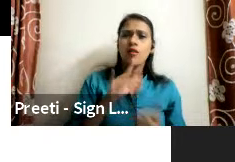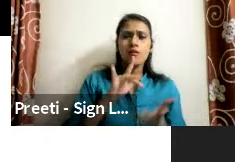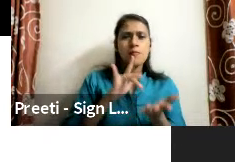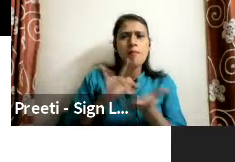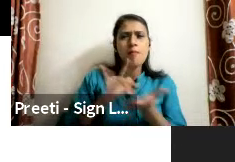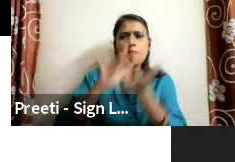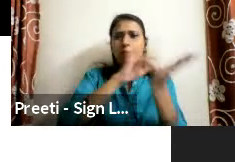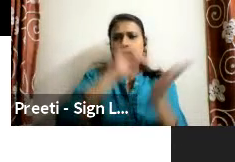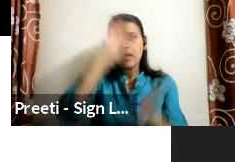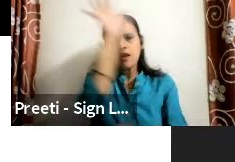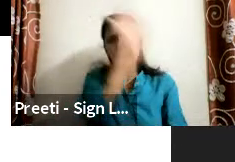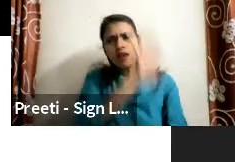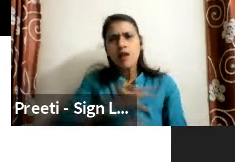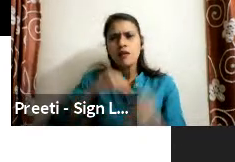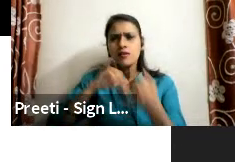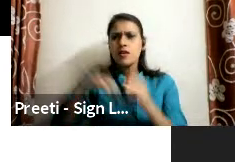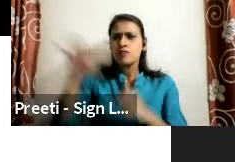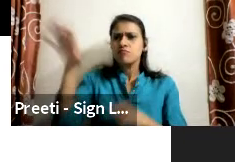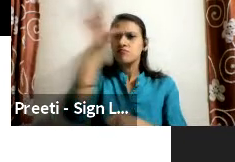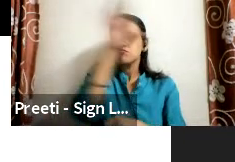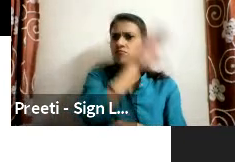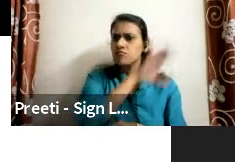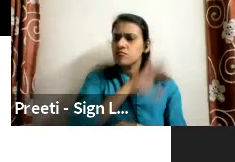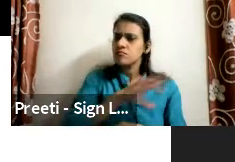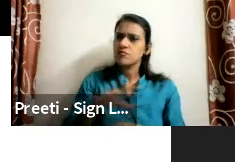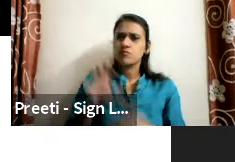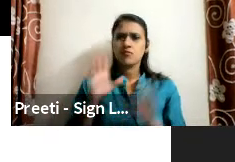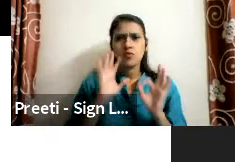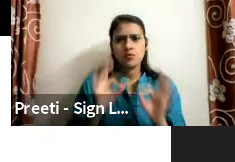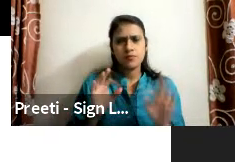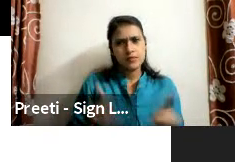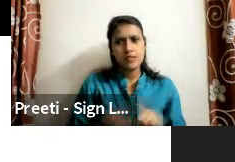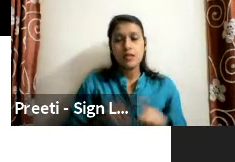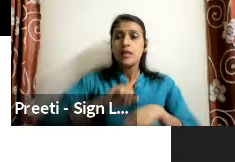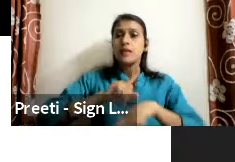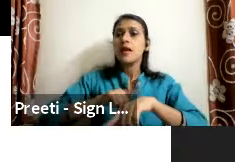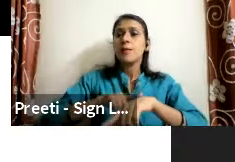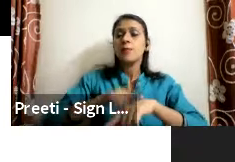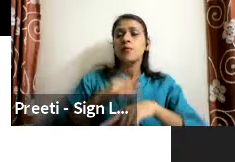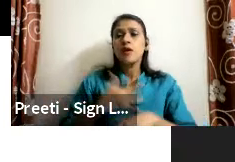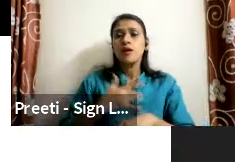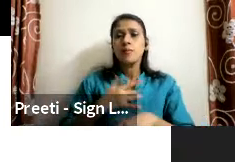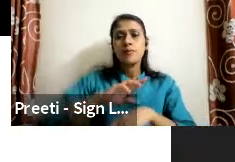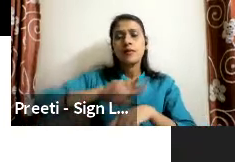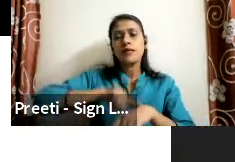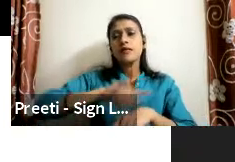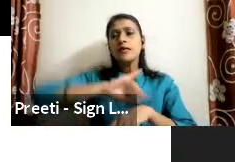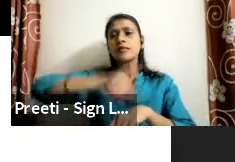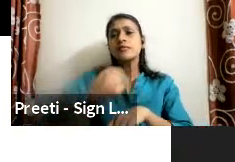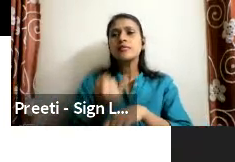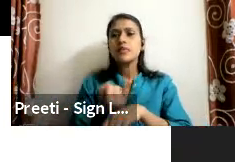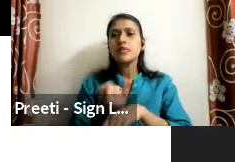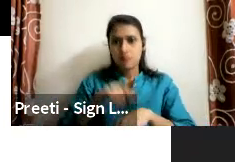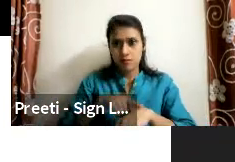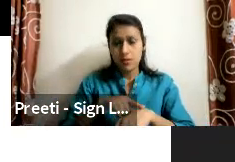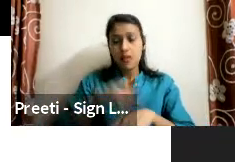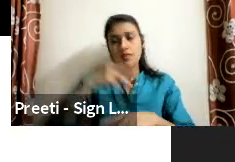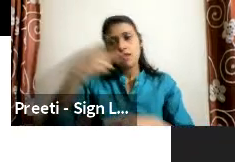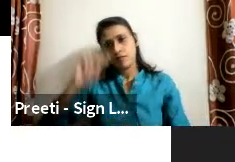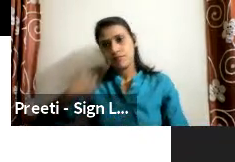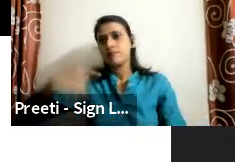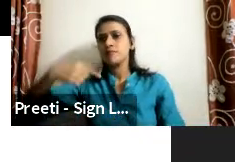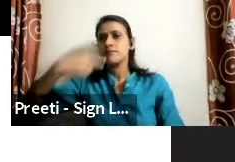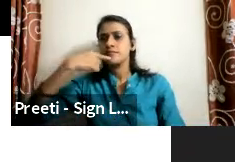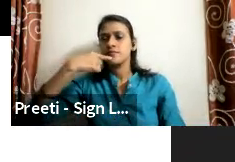the country. So we take oral temperature 6 hourly. This temperature thermometer which you use